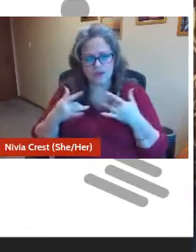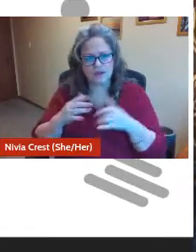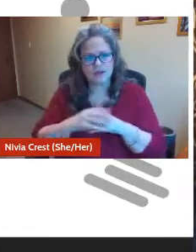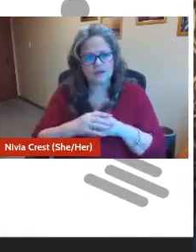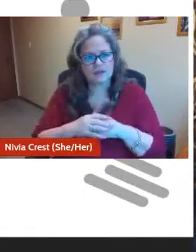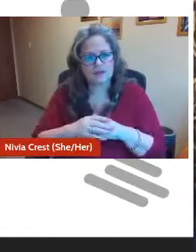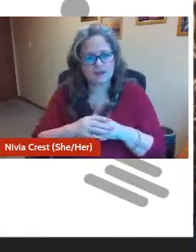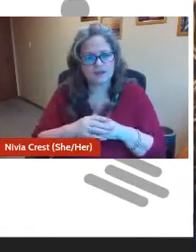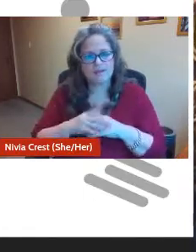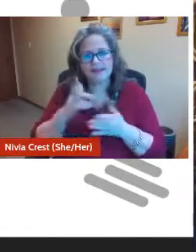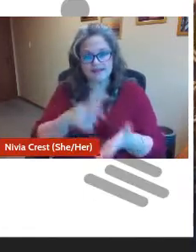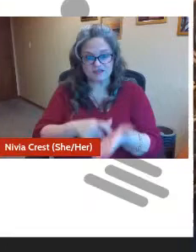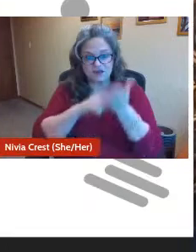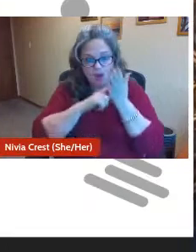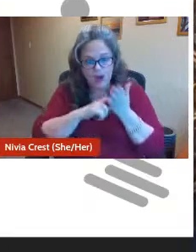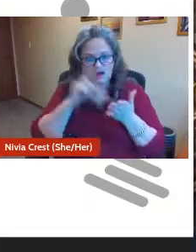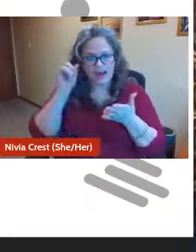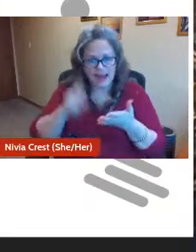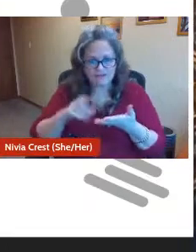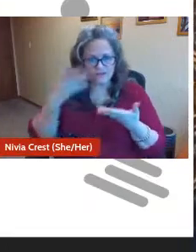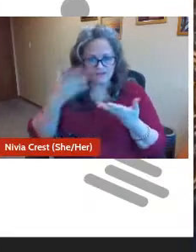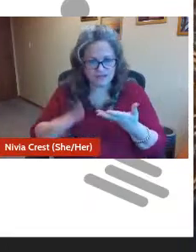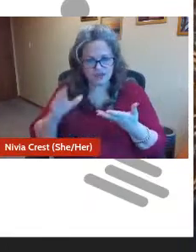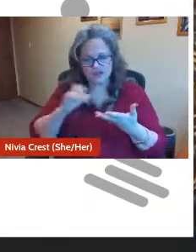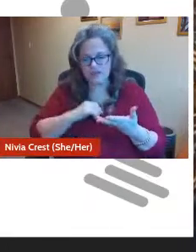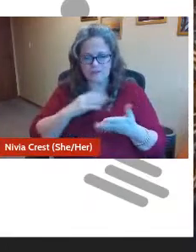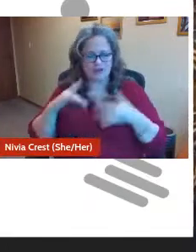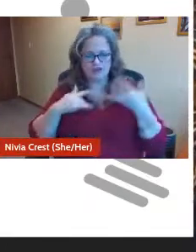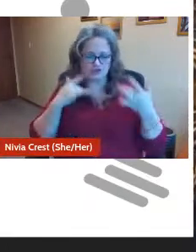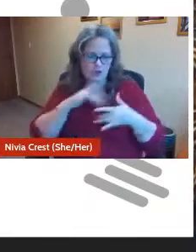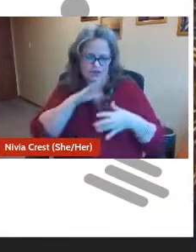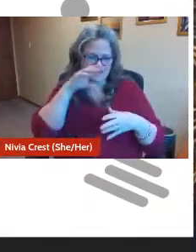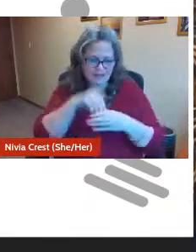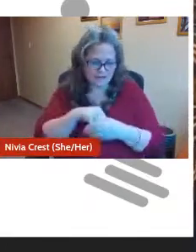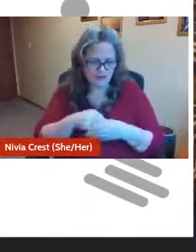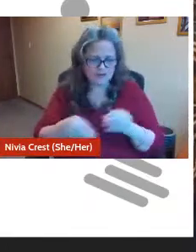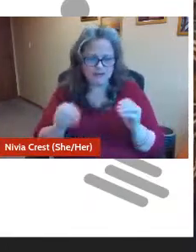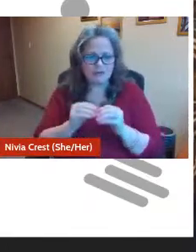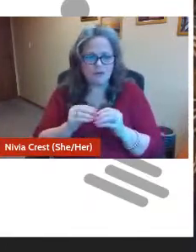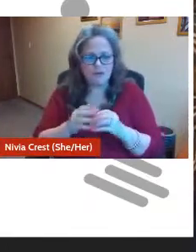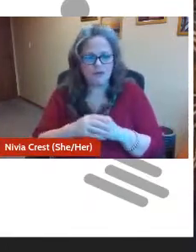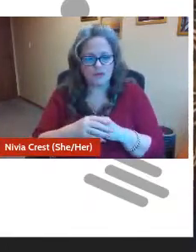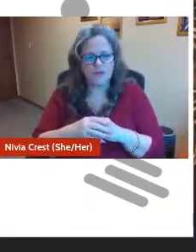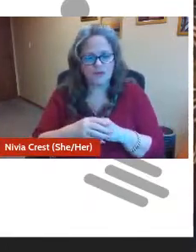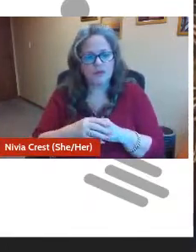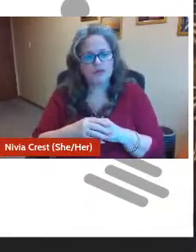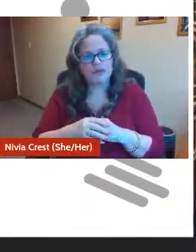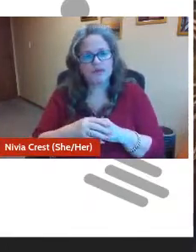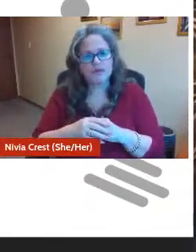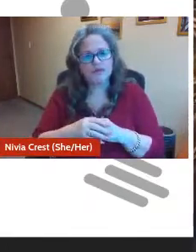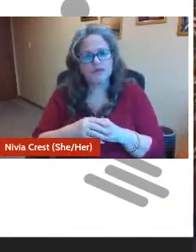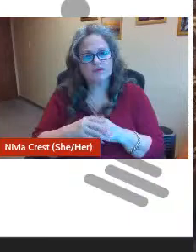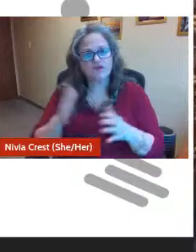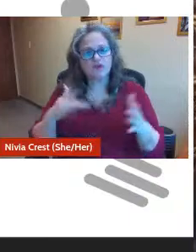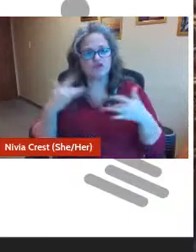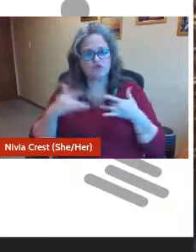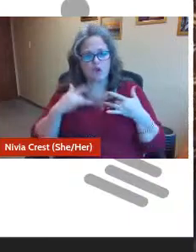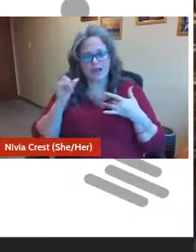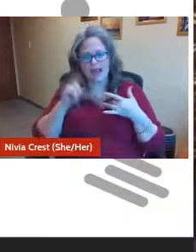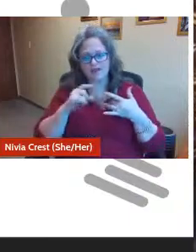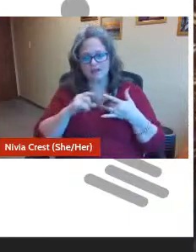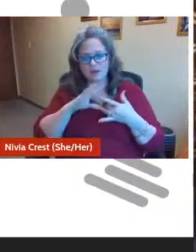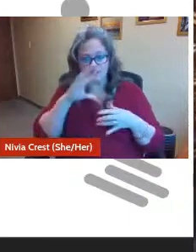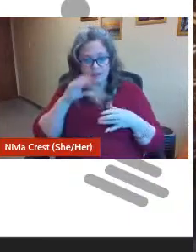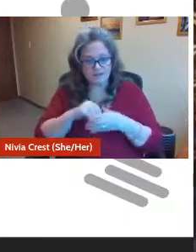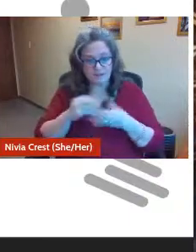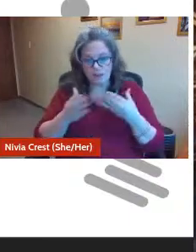being mandated that you got to get it done, but you're not putting your joy into. Mm-hmm. But your joy has to be into whatever you do, whether backing,